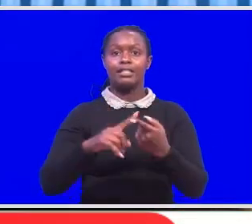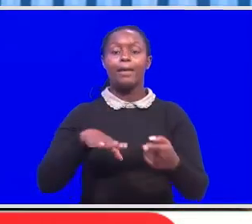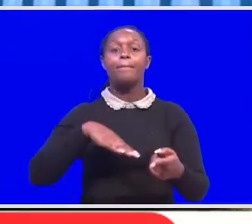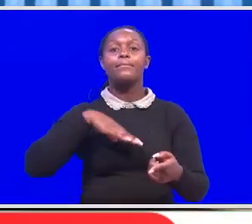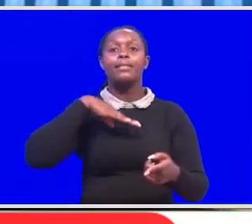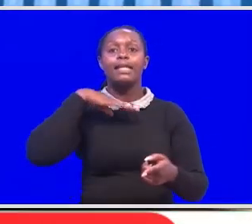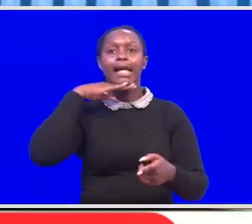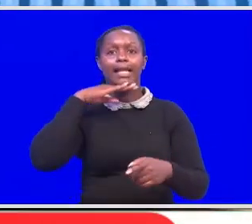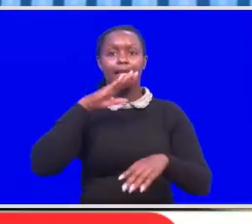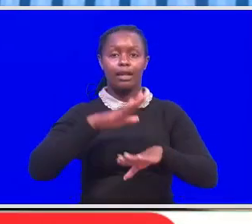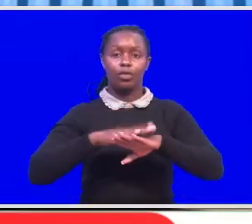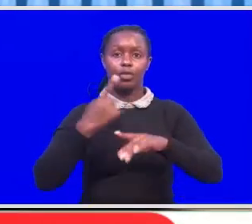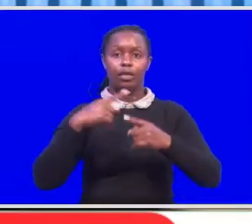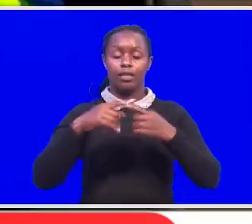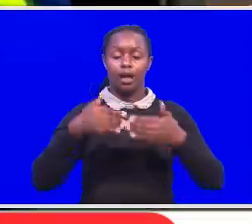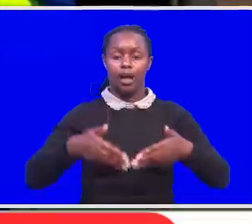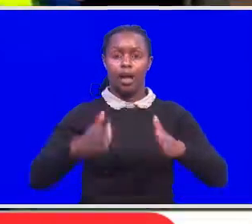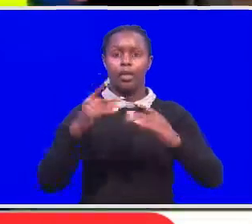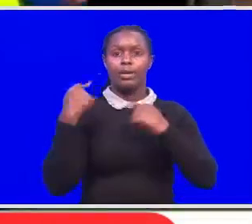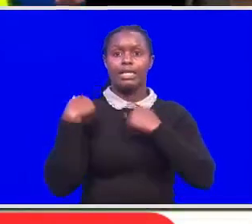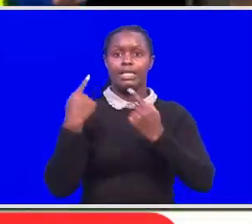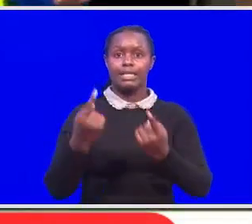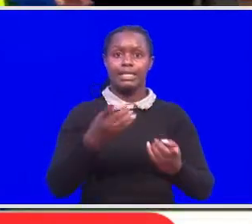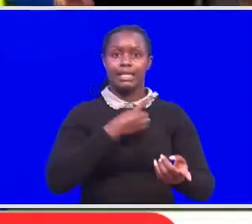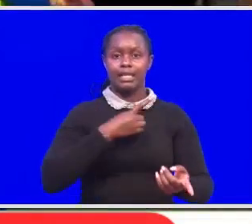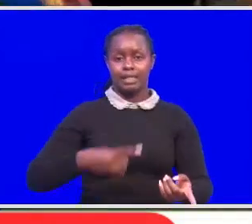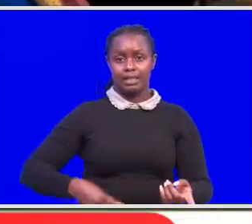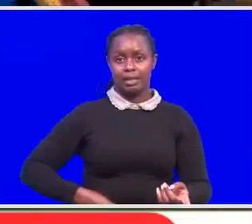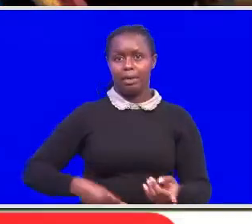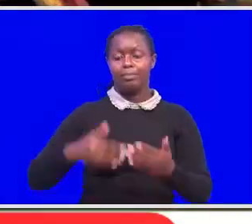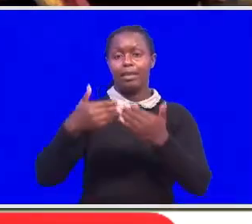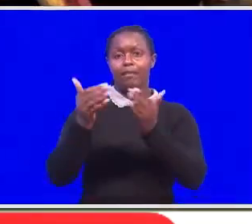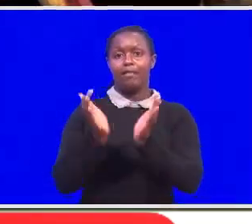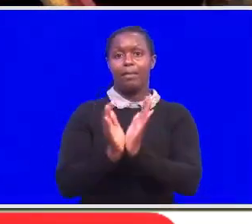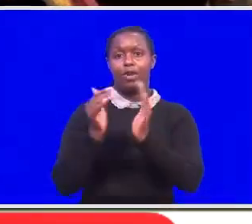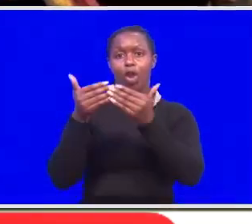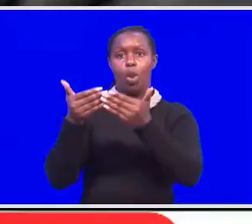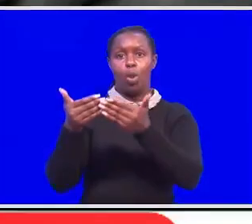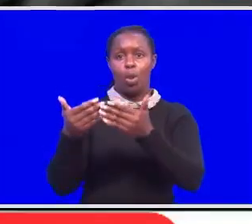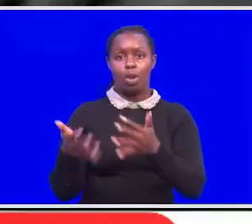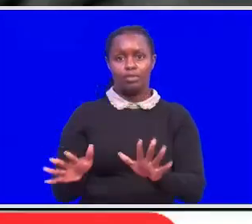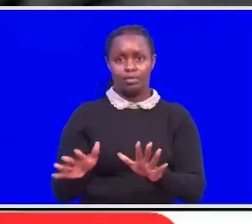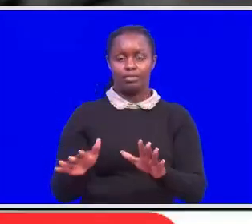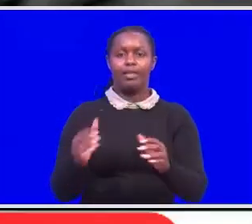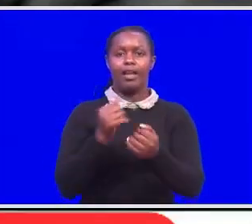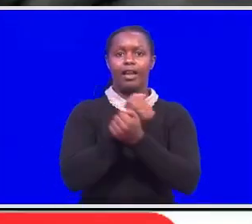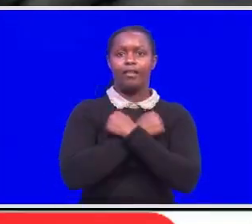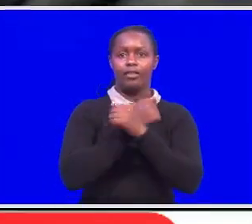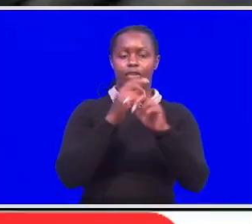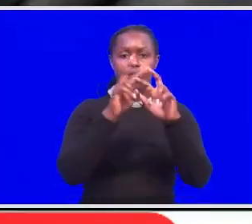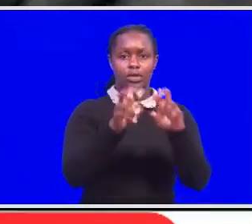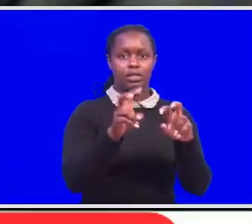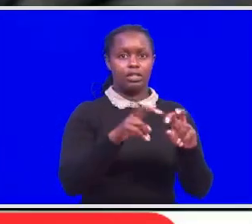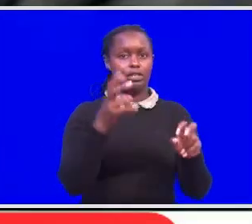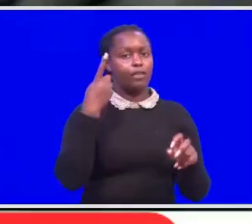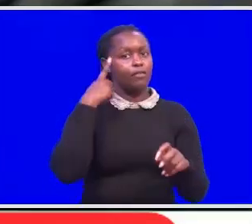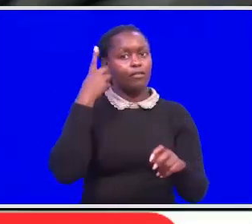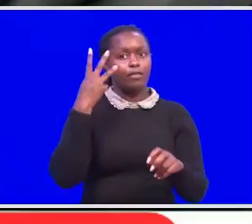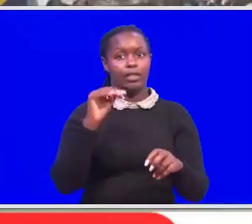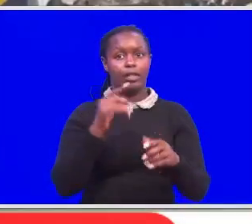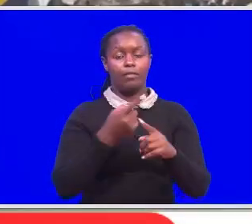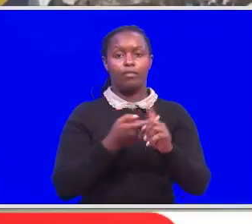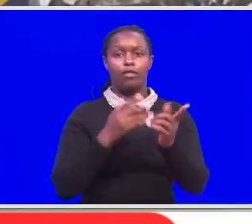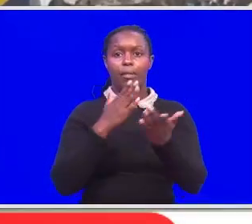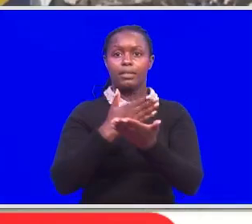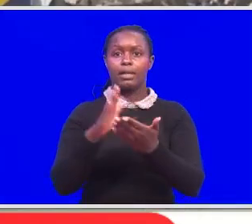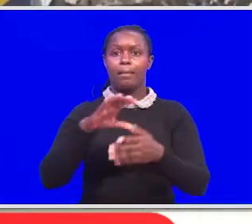December, according to police. Families who had lost their loved ones were searching for their next of kin at Eldama Ravine Sub-County